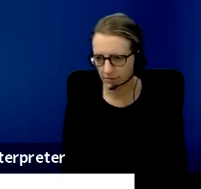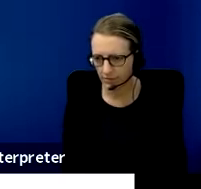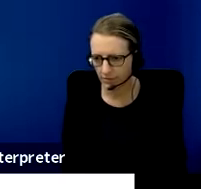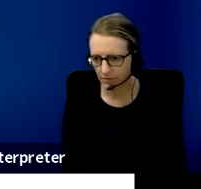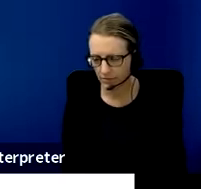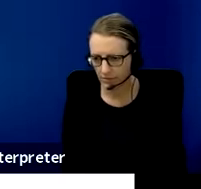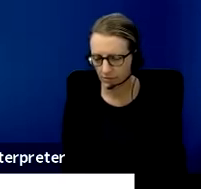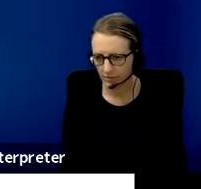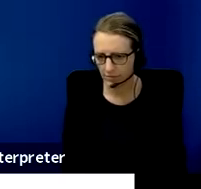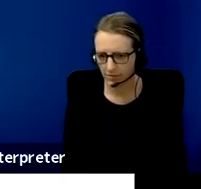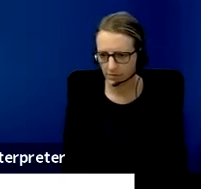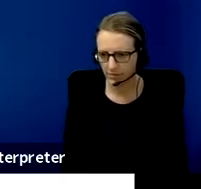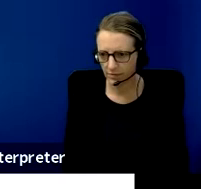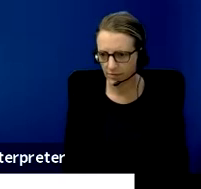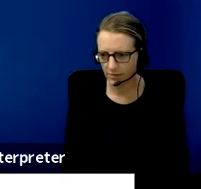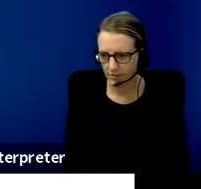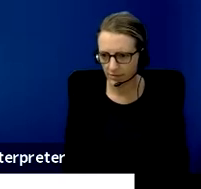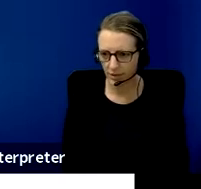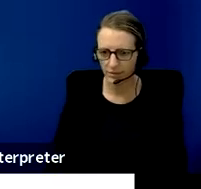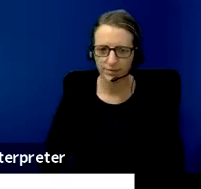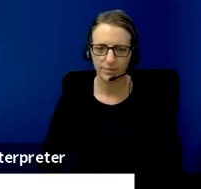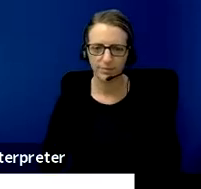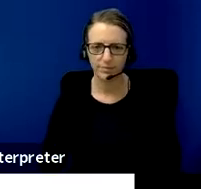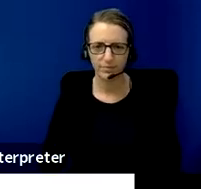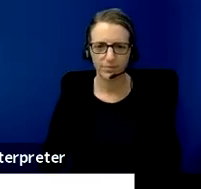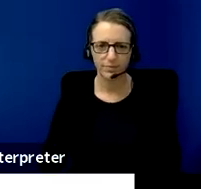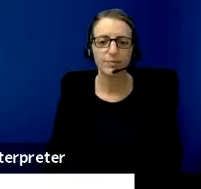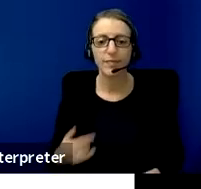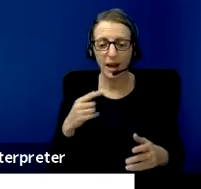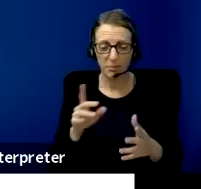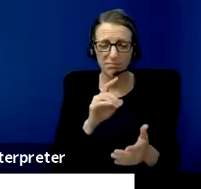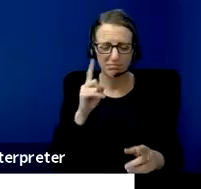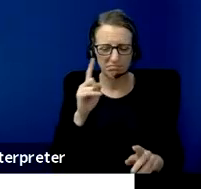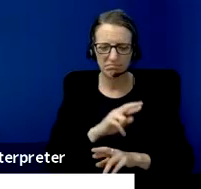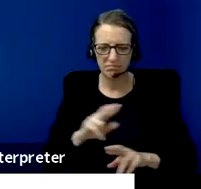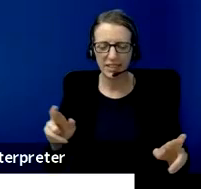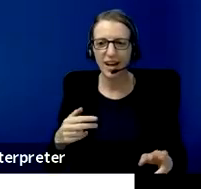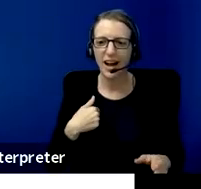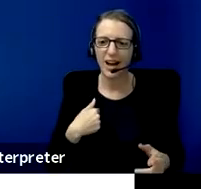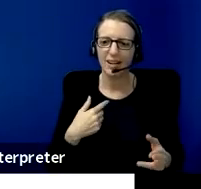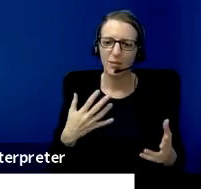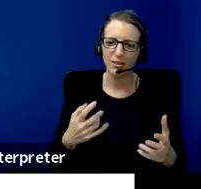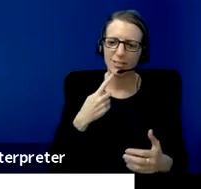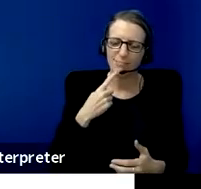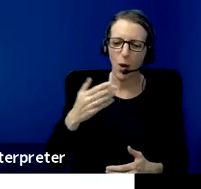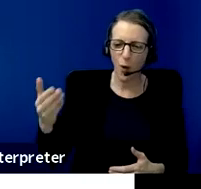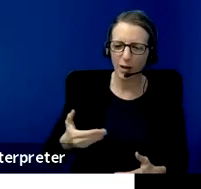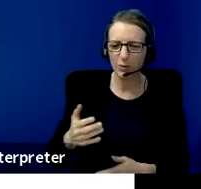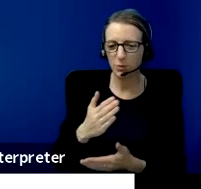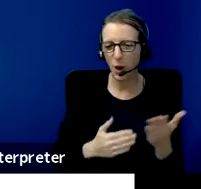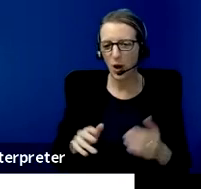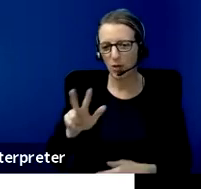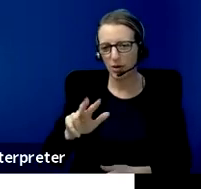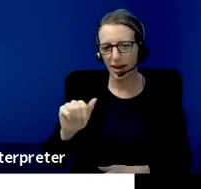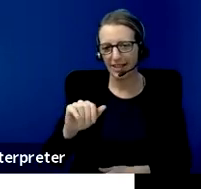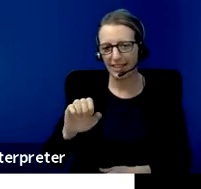Okay, I believe we're ready to go. So, I'd like to start off by saying welcome to part 3 of AESD